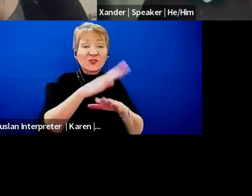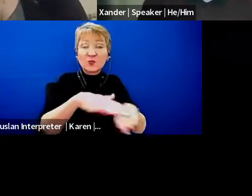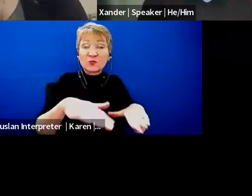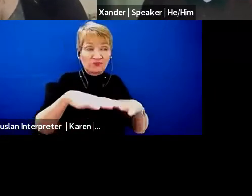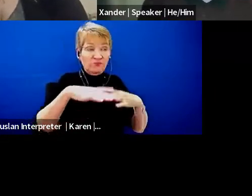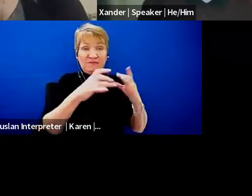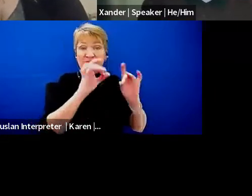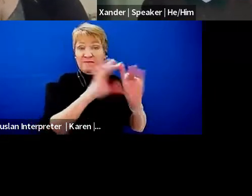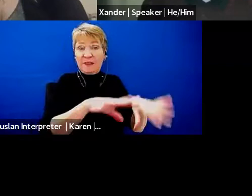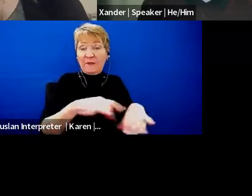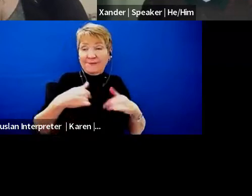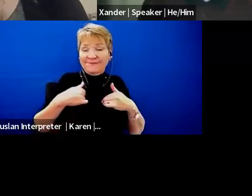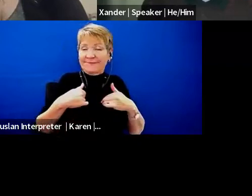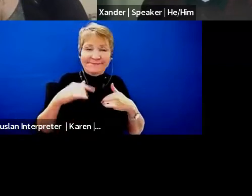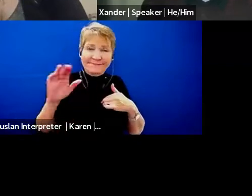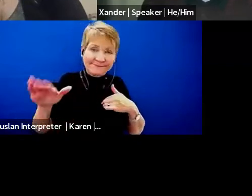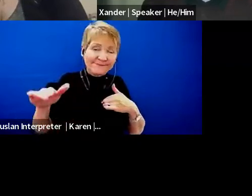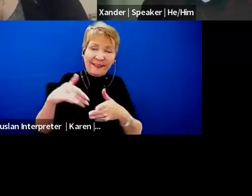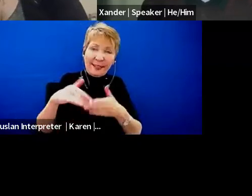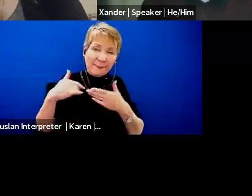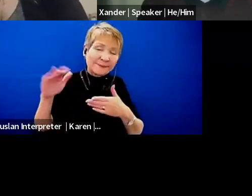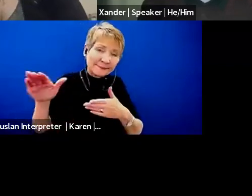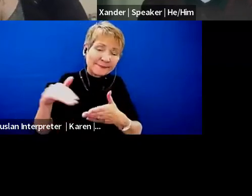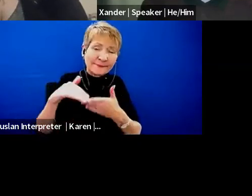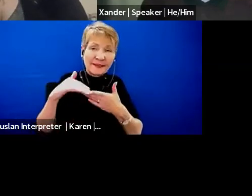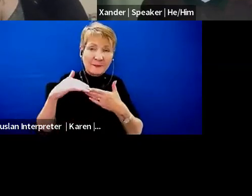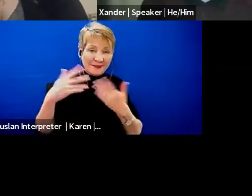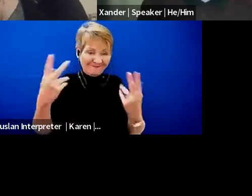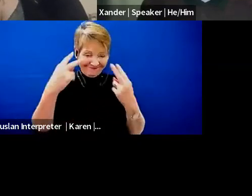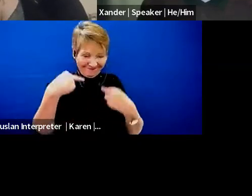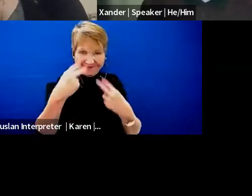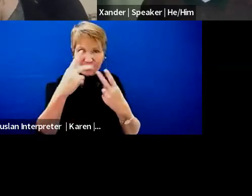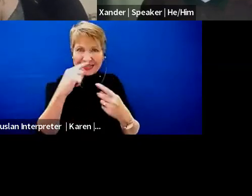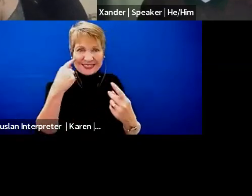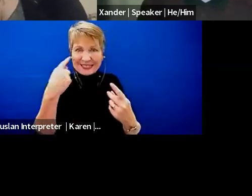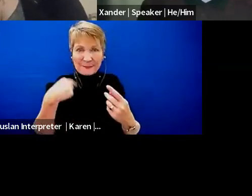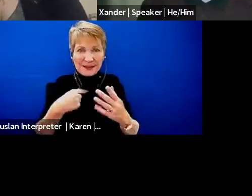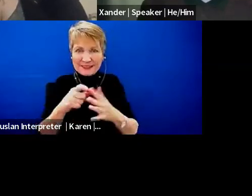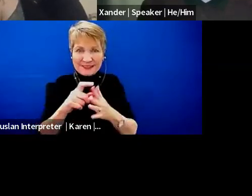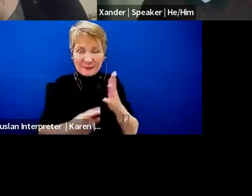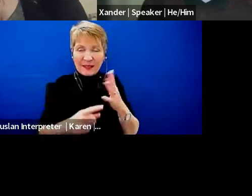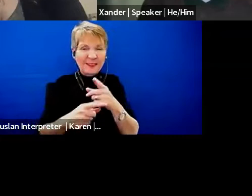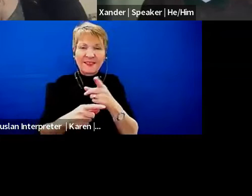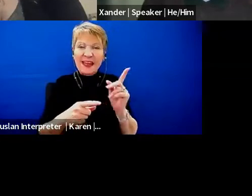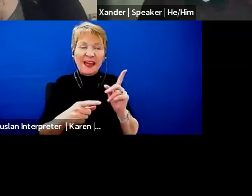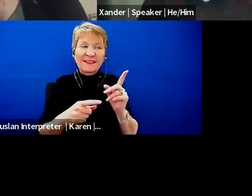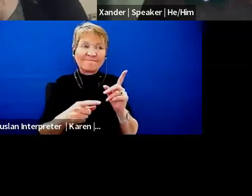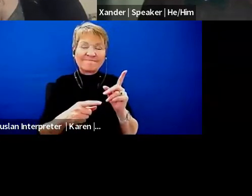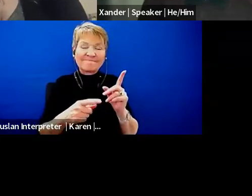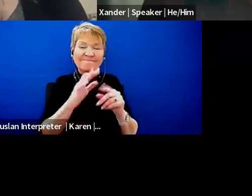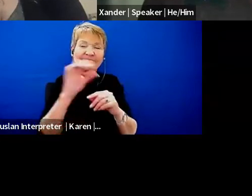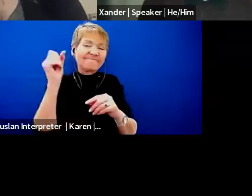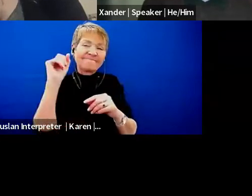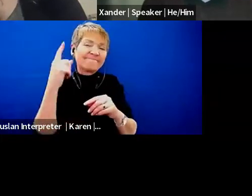themselves. But as my disability is invisible, it took them time to understand that I was just